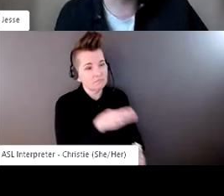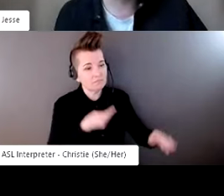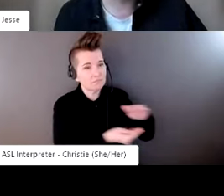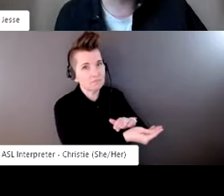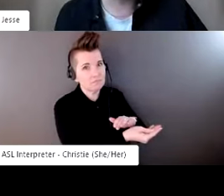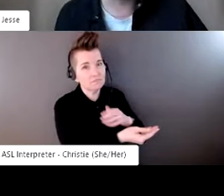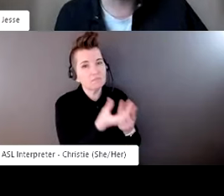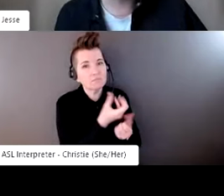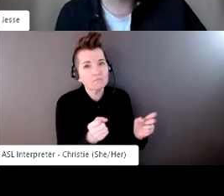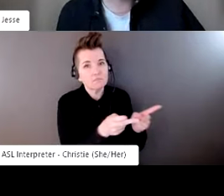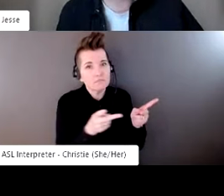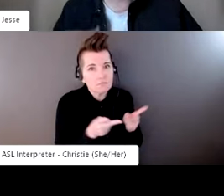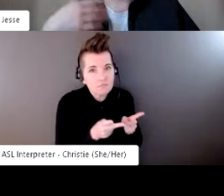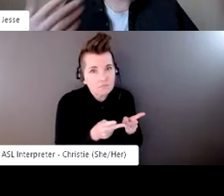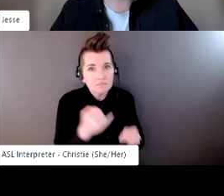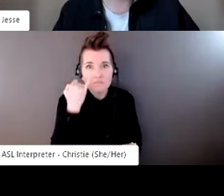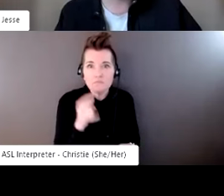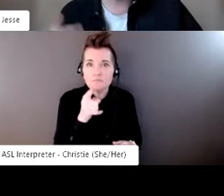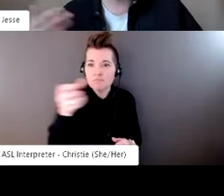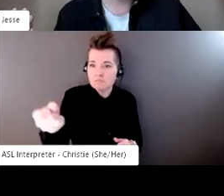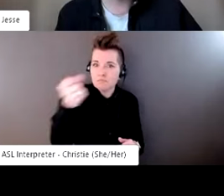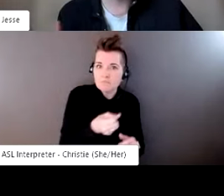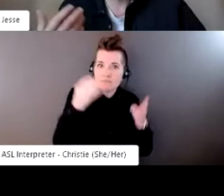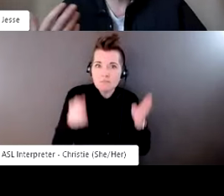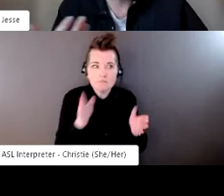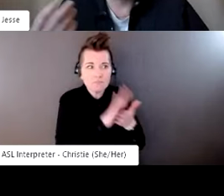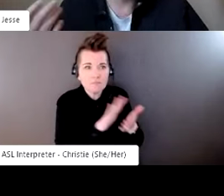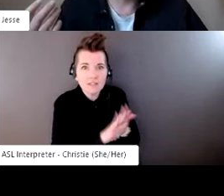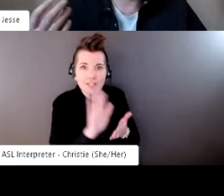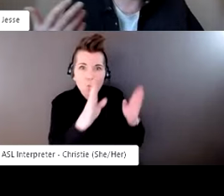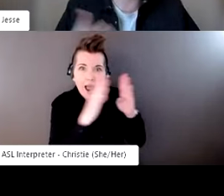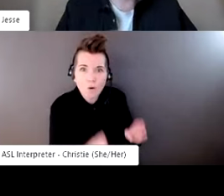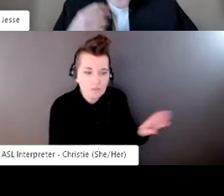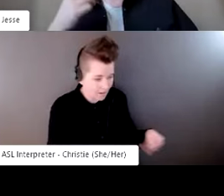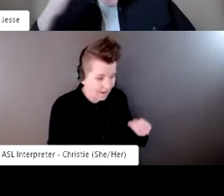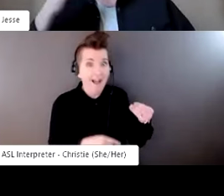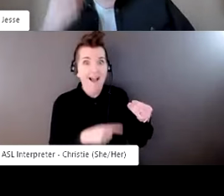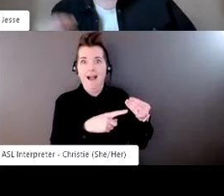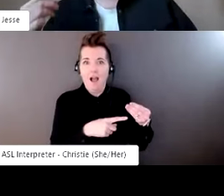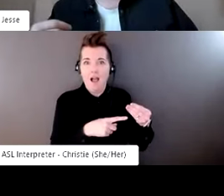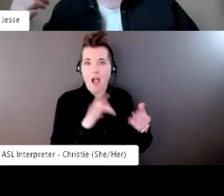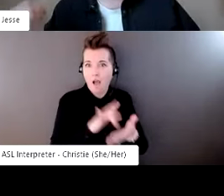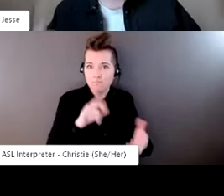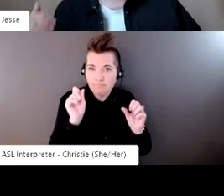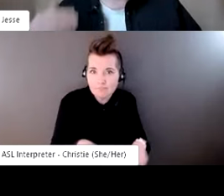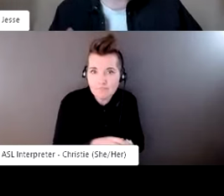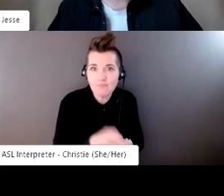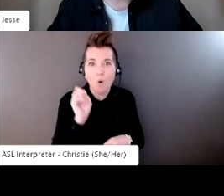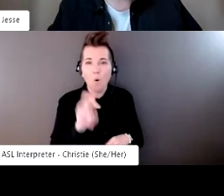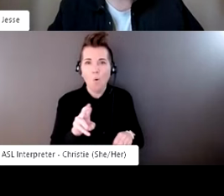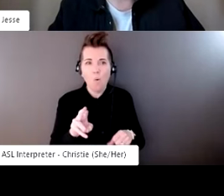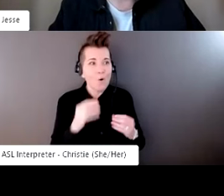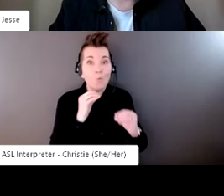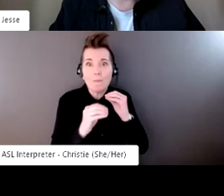that might be coming into your unit, technicians who might be coming to do like repair work. Just keep those passwords